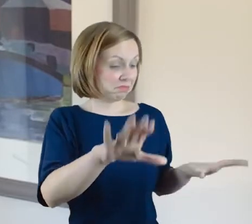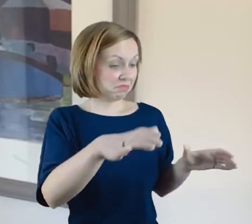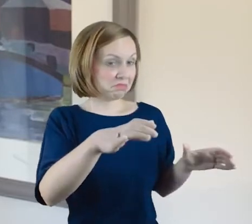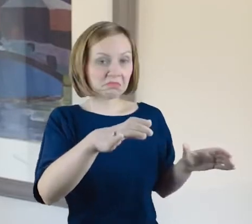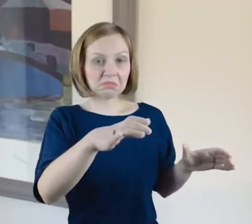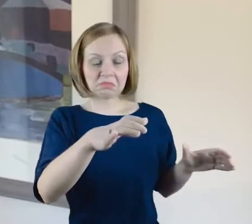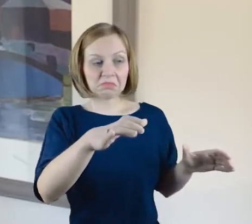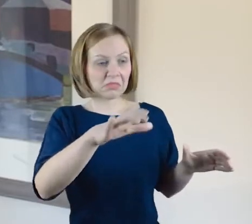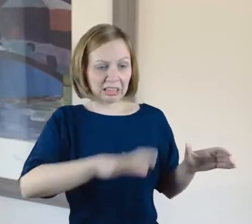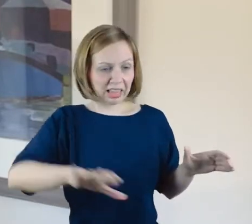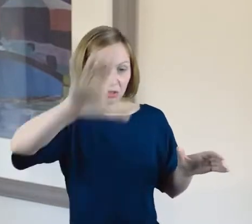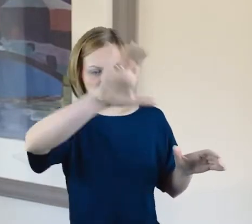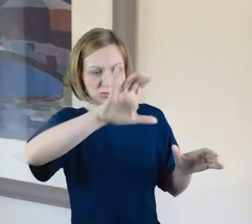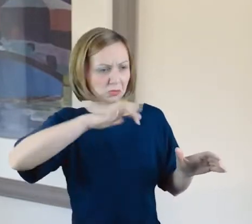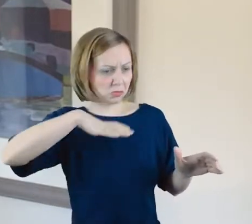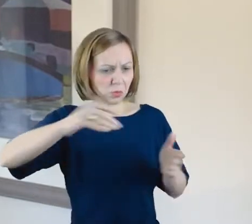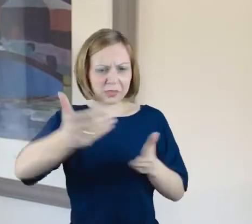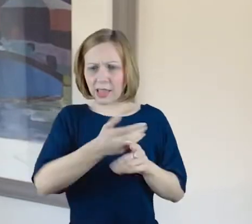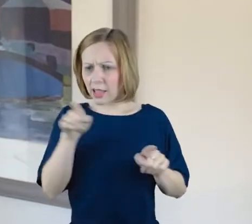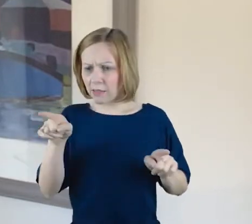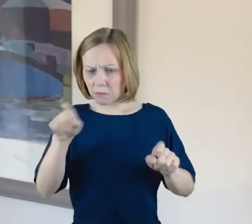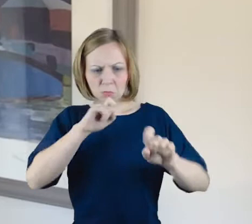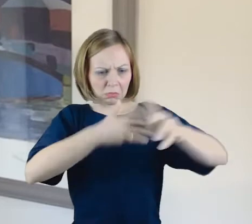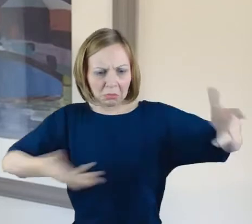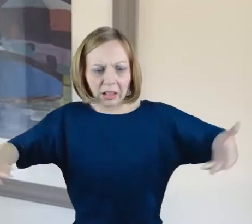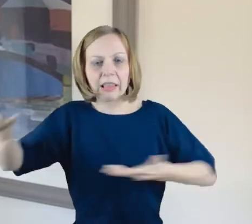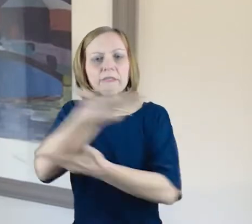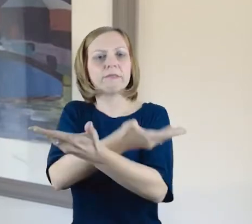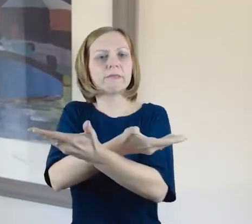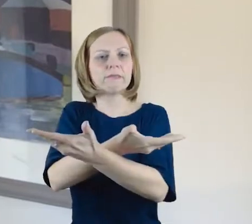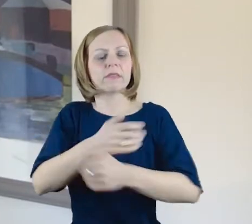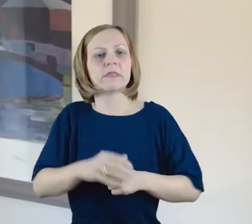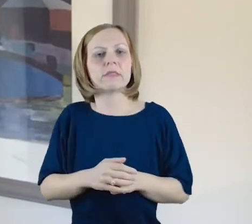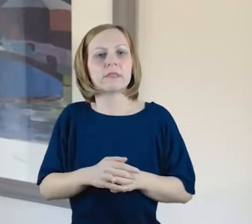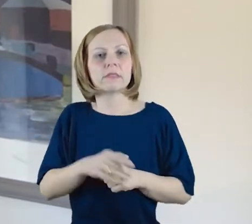life. Do not fear, for I am with you.